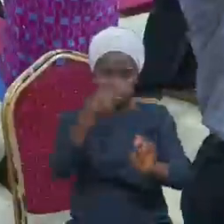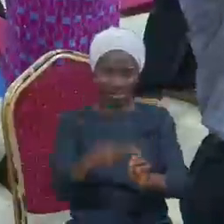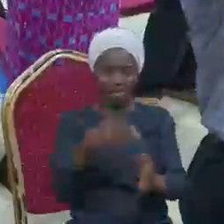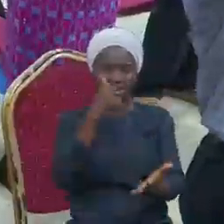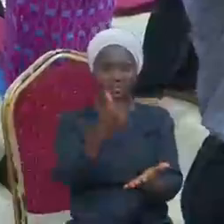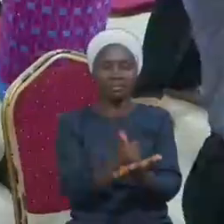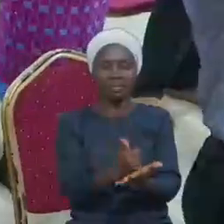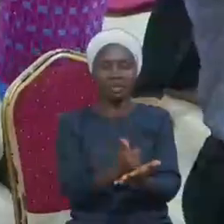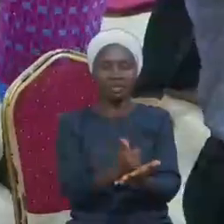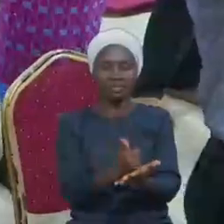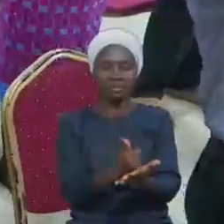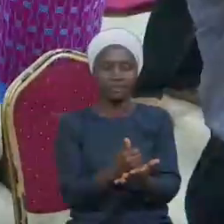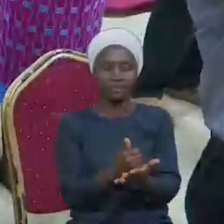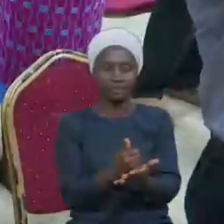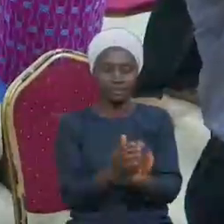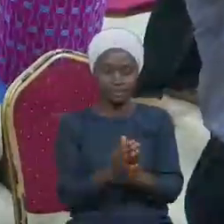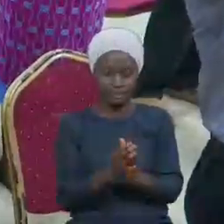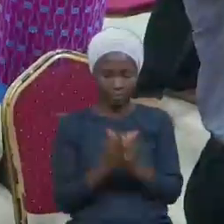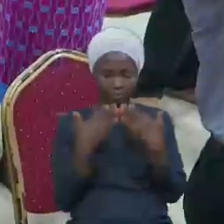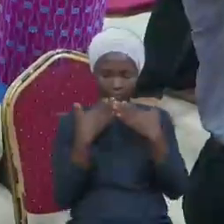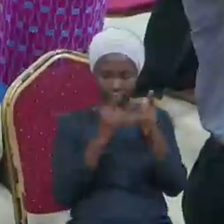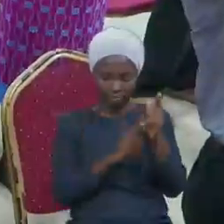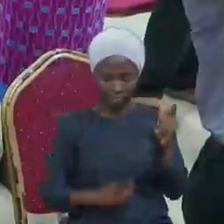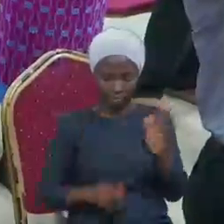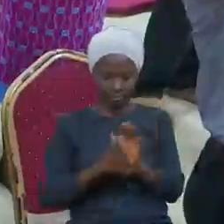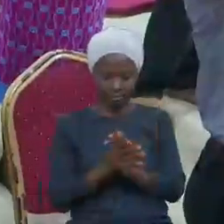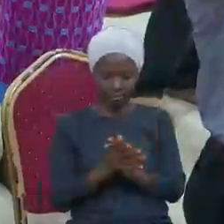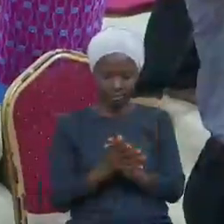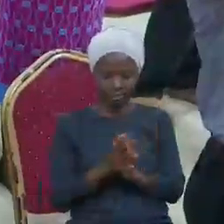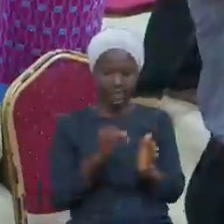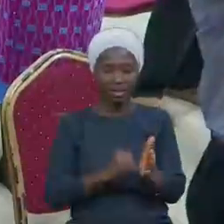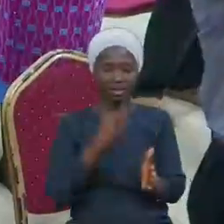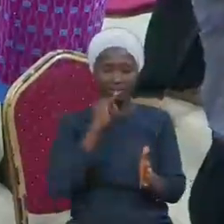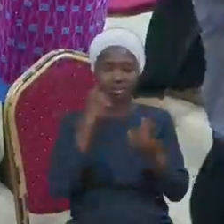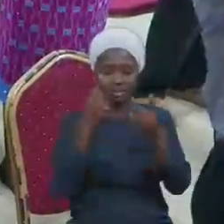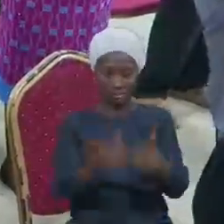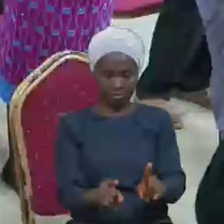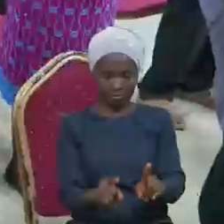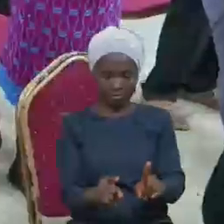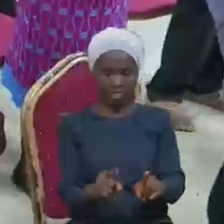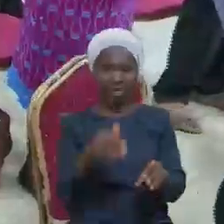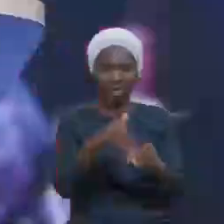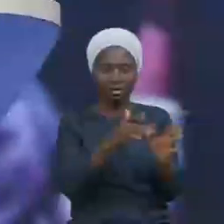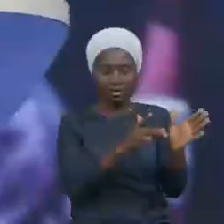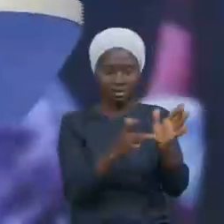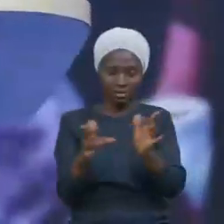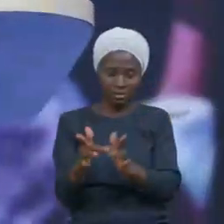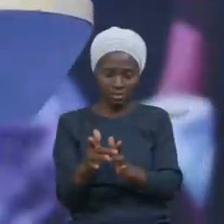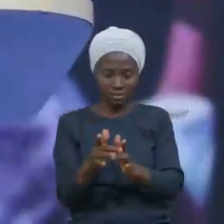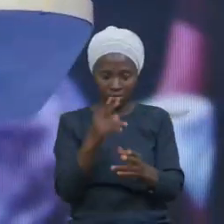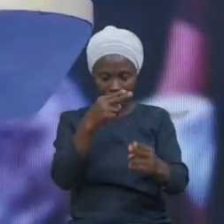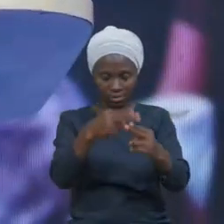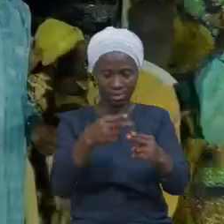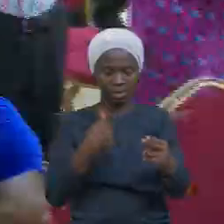Jesus' name. Thank you, Lord. It is done. In Jesus'